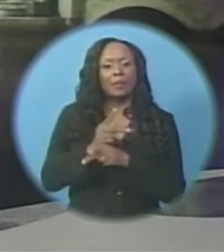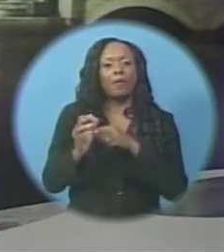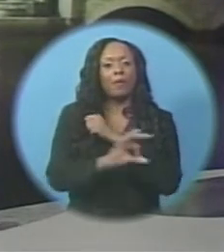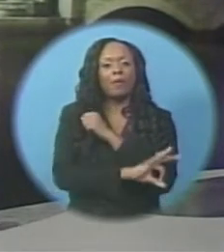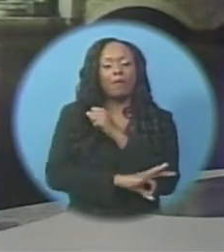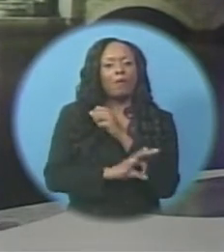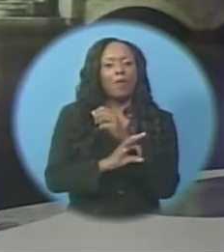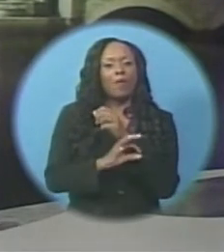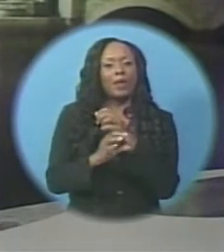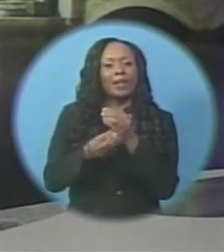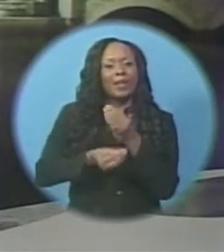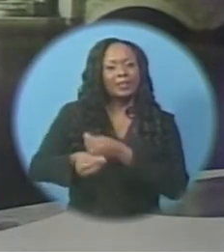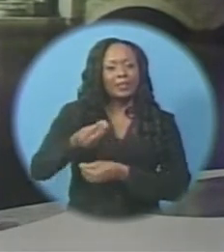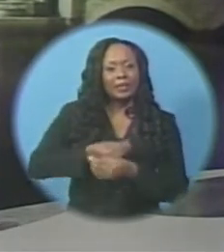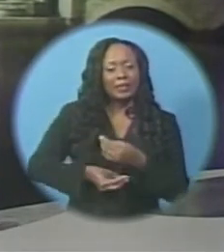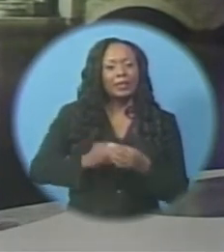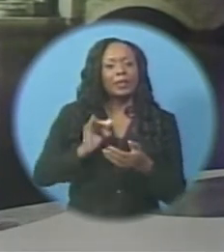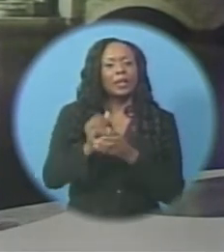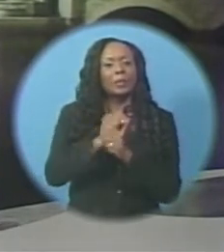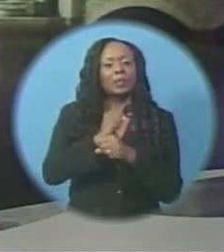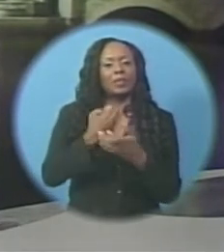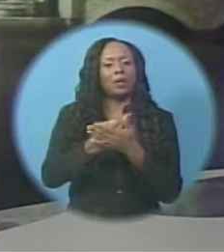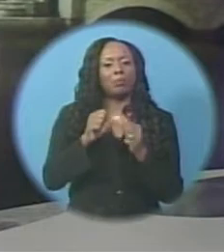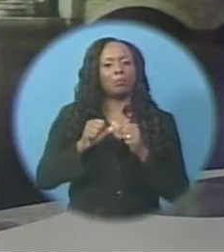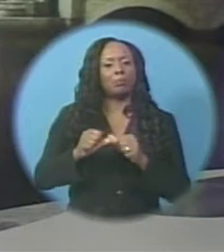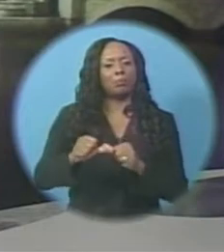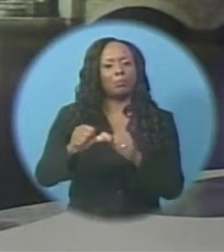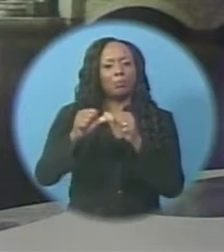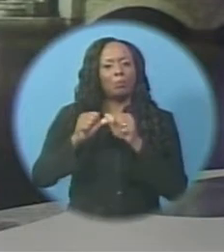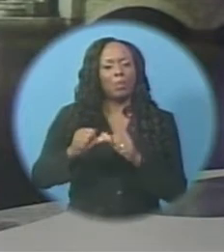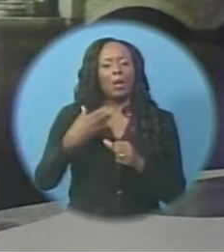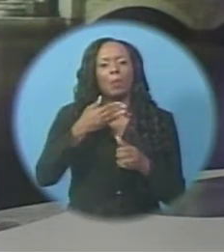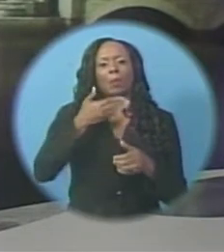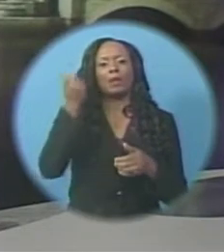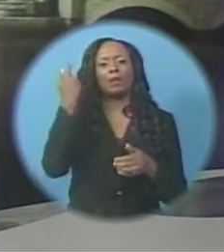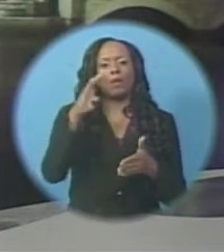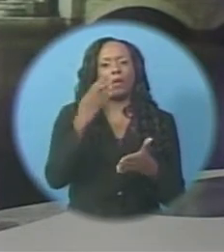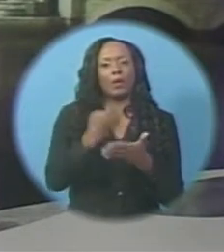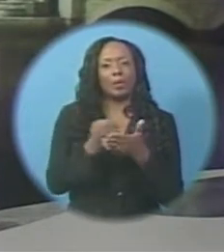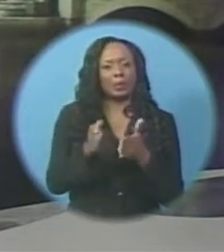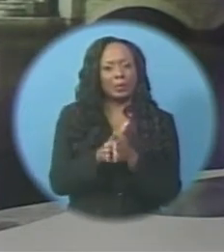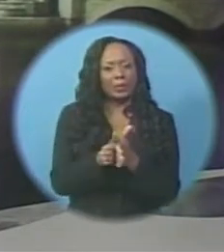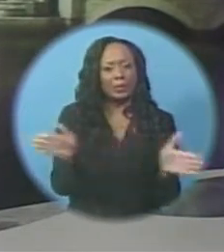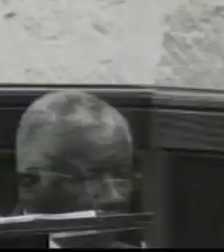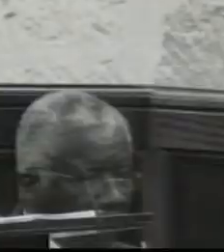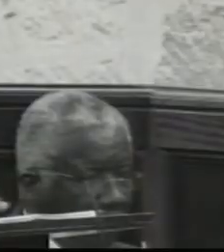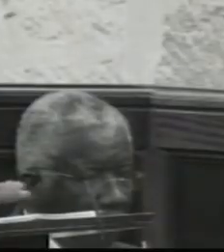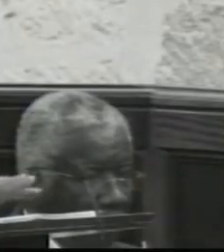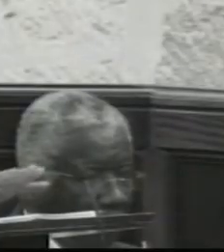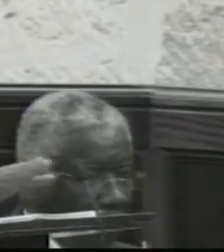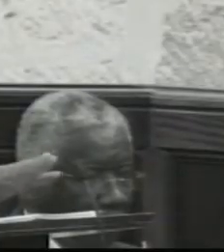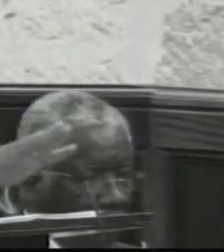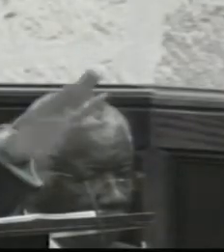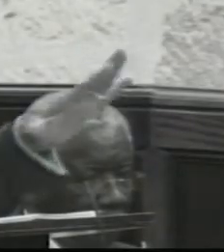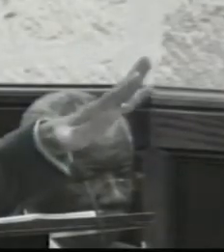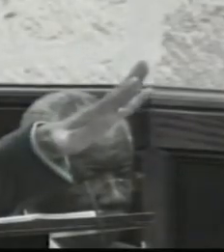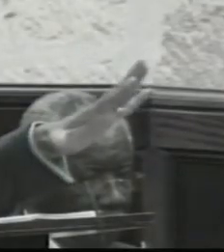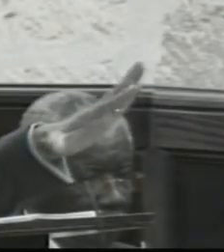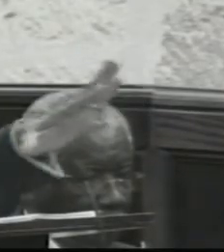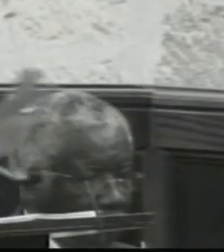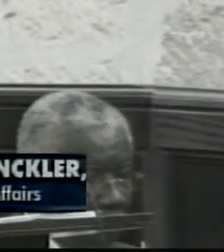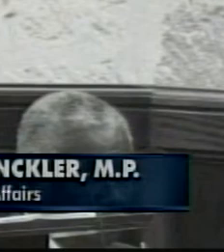that stabilizes the economy and best guarantees and secures economic expansion. Though it is